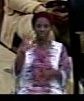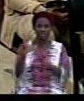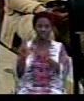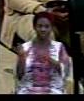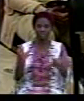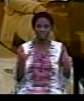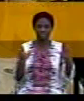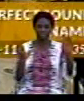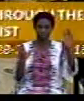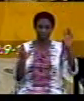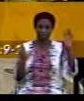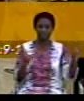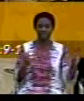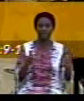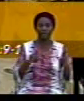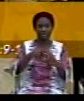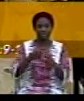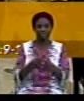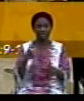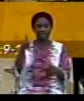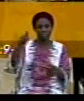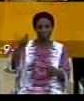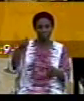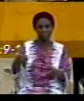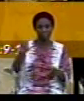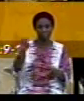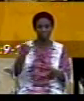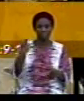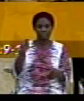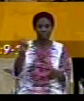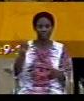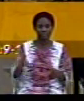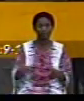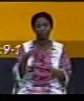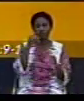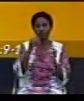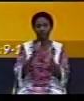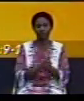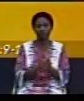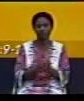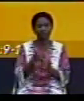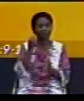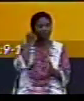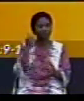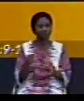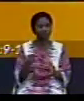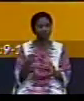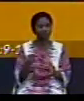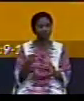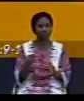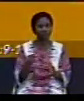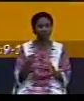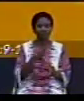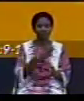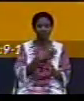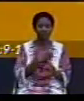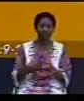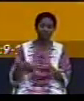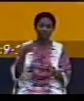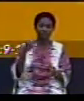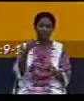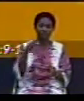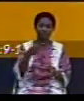Then Peter said, silver and gold have I none,